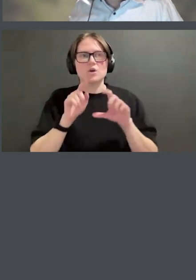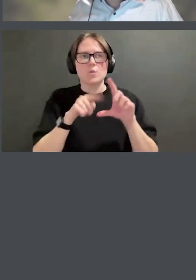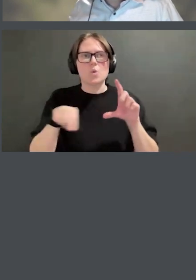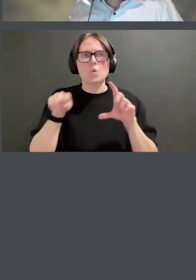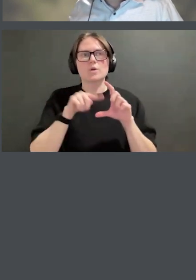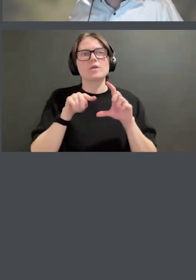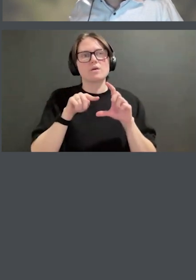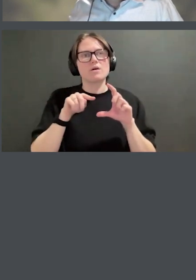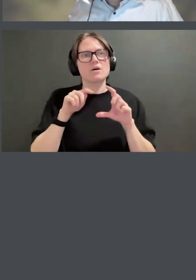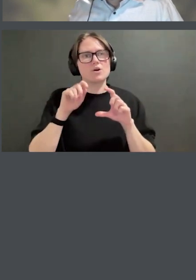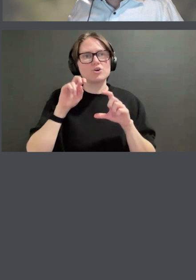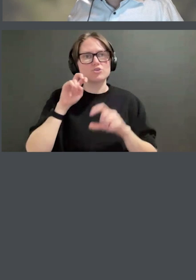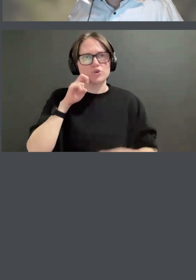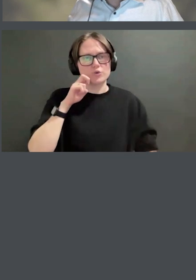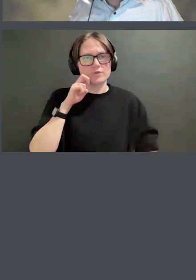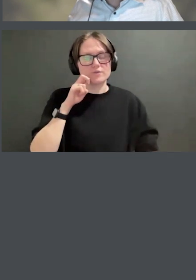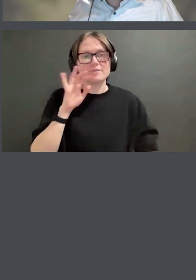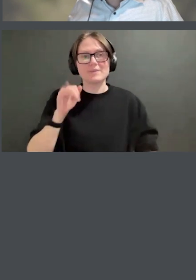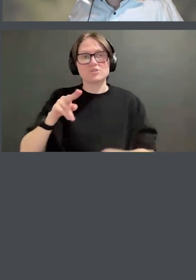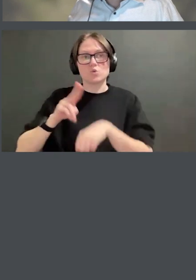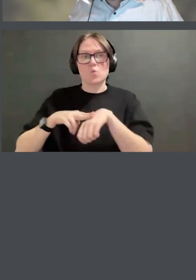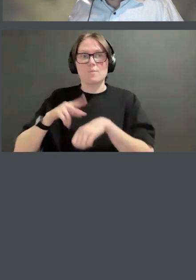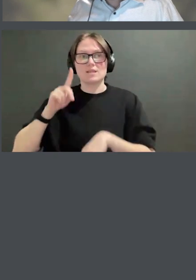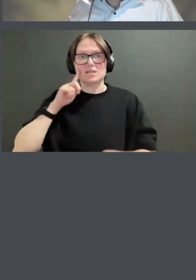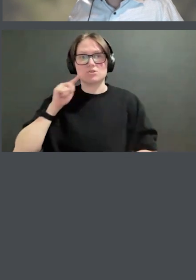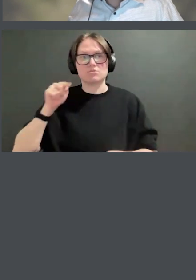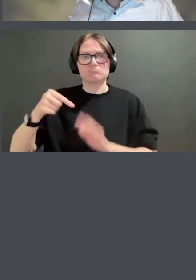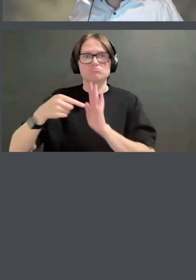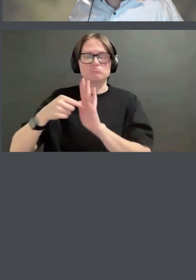normal ear over here.